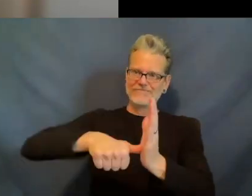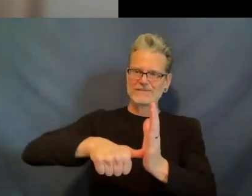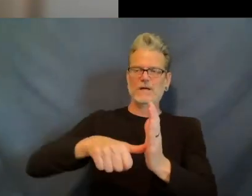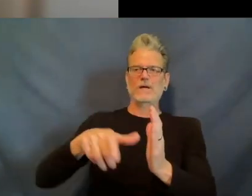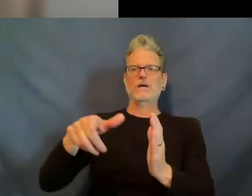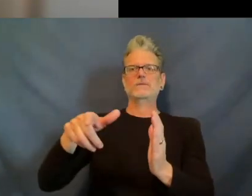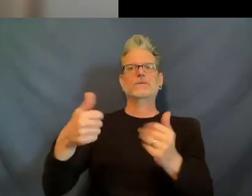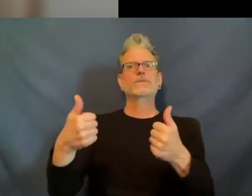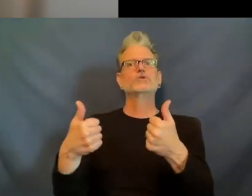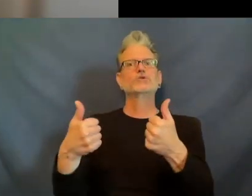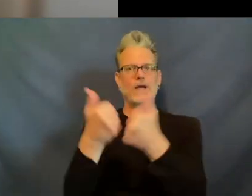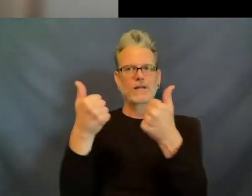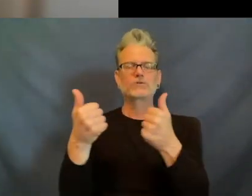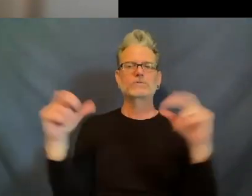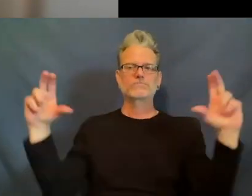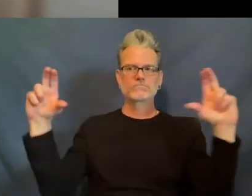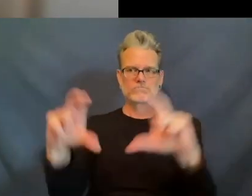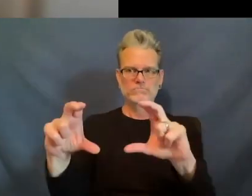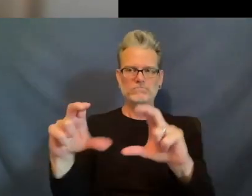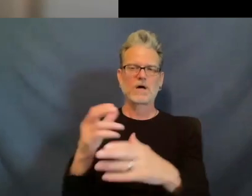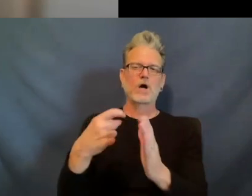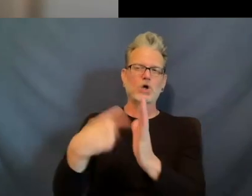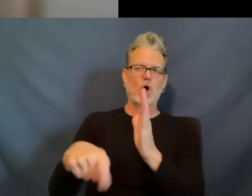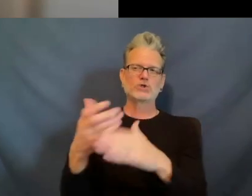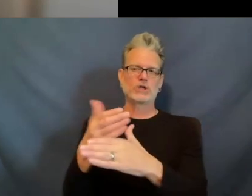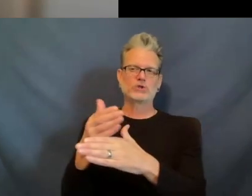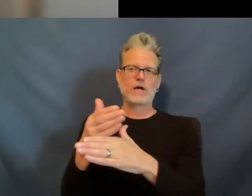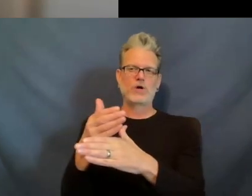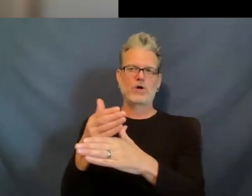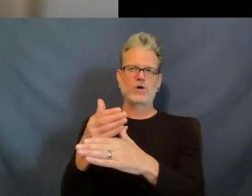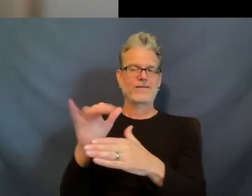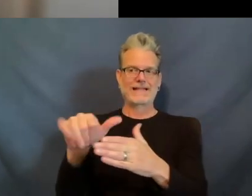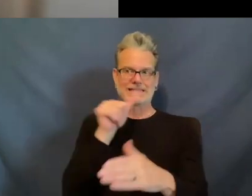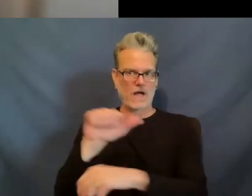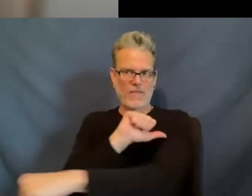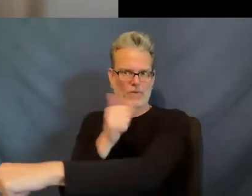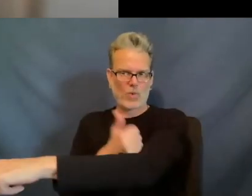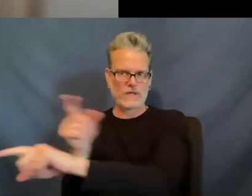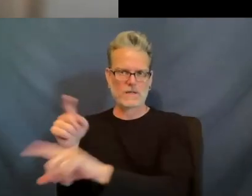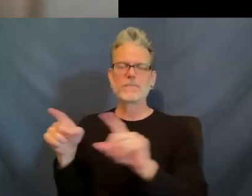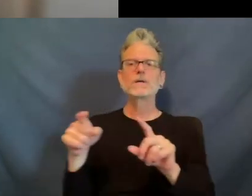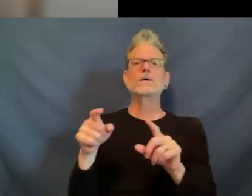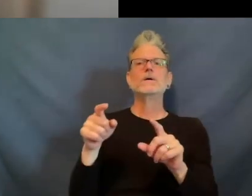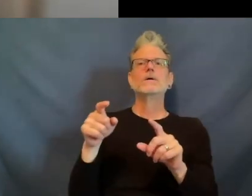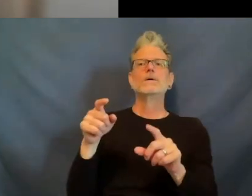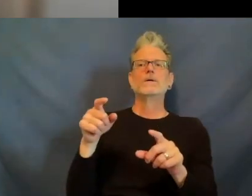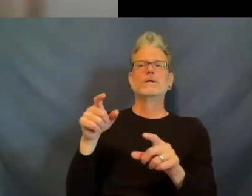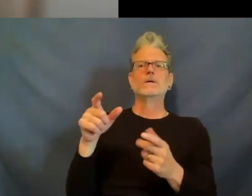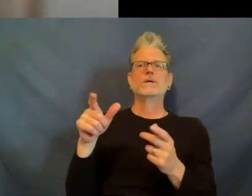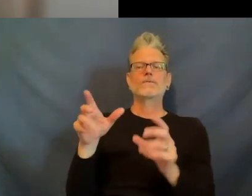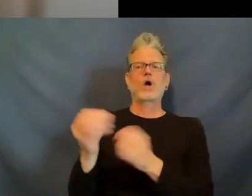challenge cost share instrument, which is not an authority, but is followed up by the Interior and